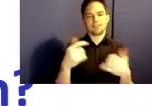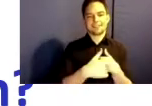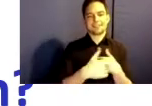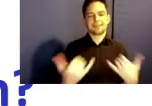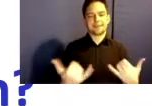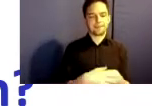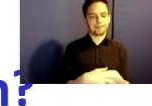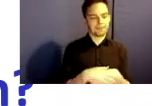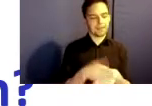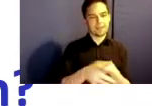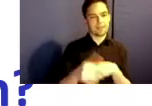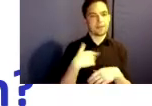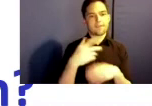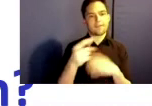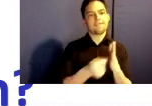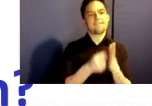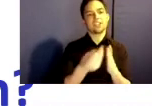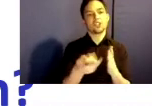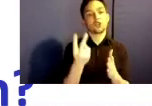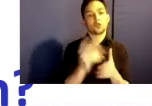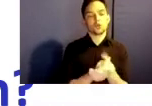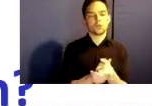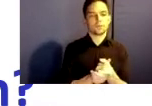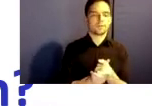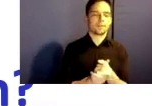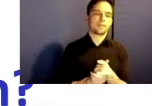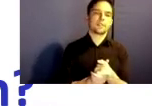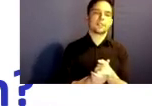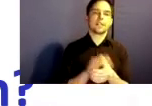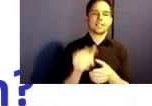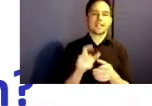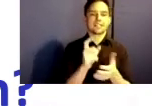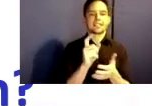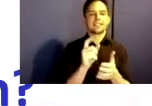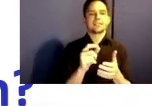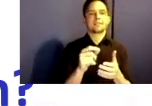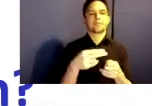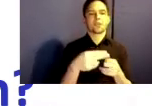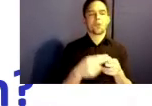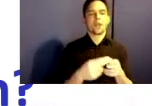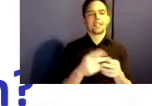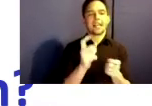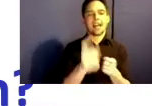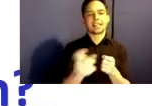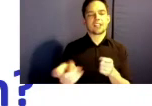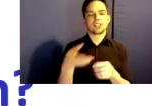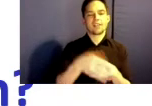we have phase 2. And this will be an allocation after the